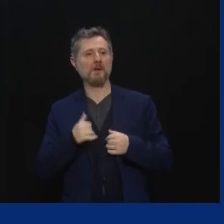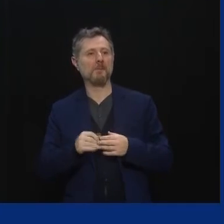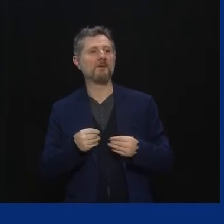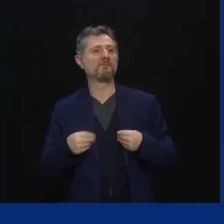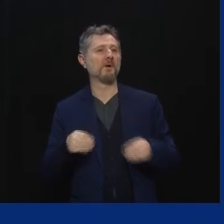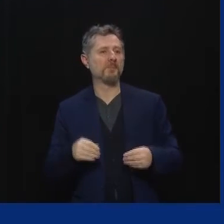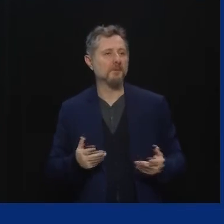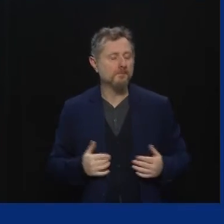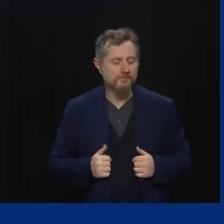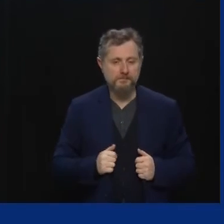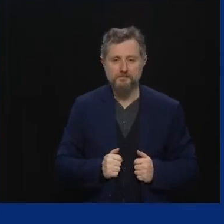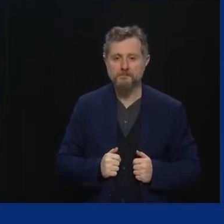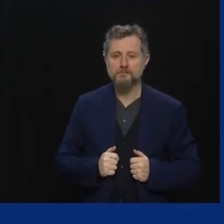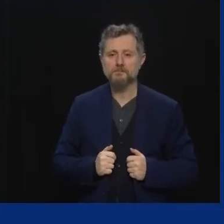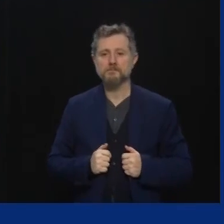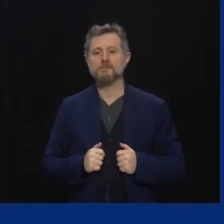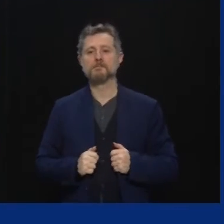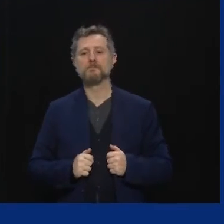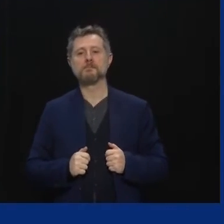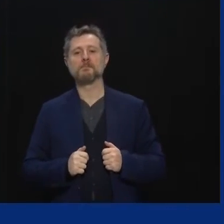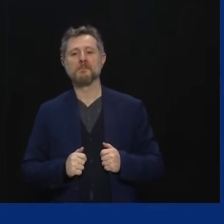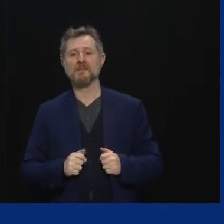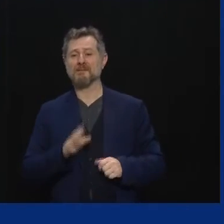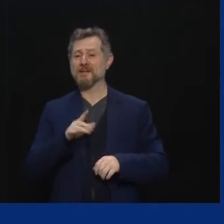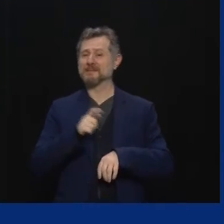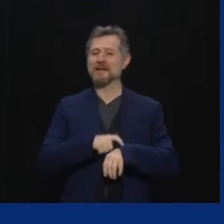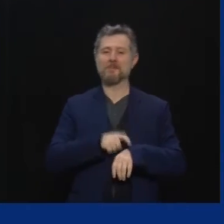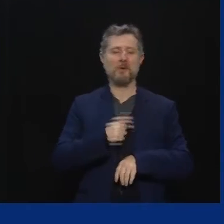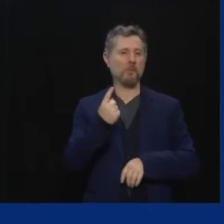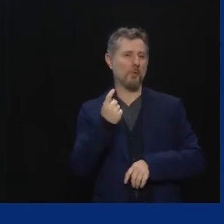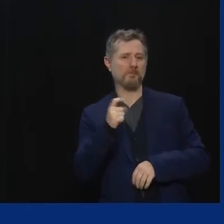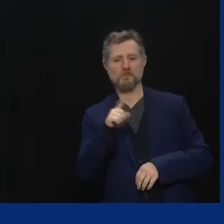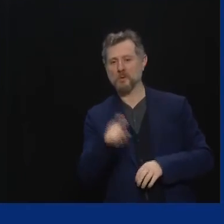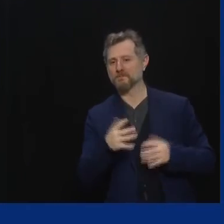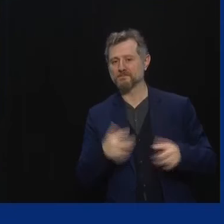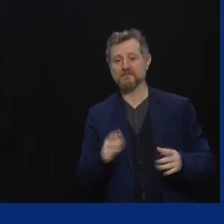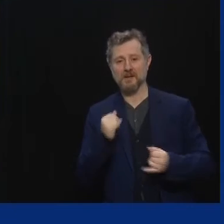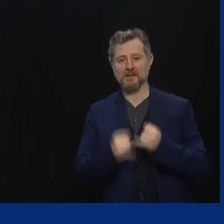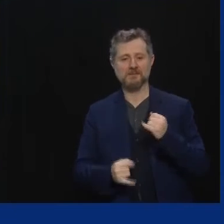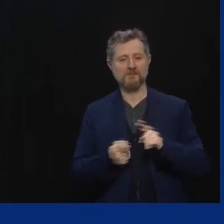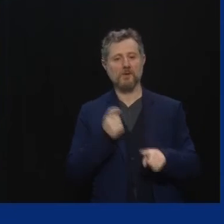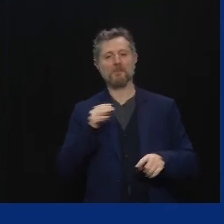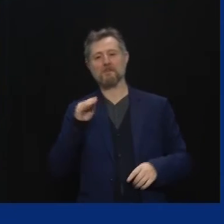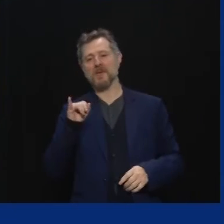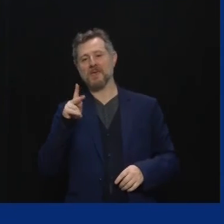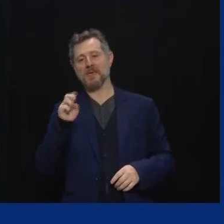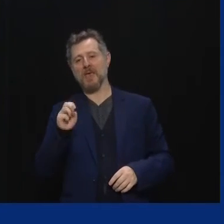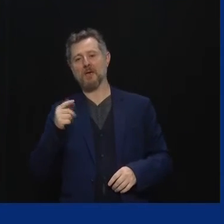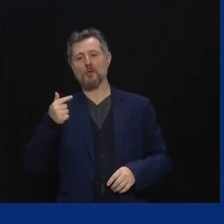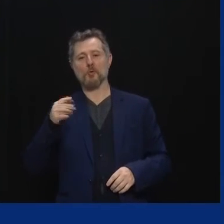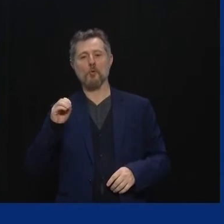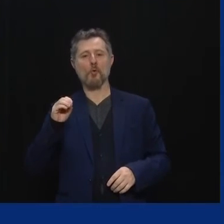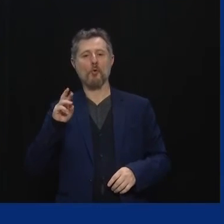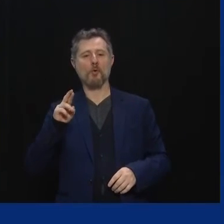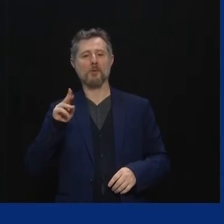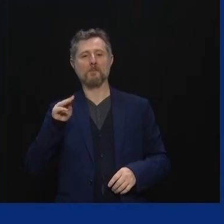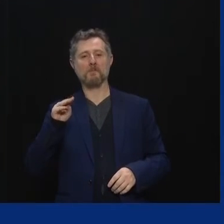Last one. We just have time for one more, Governor. Your final question comes from Mike Gormley of Newsday. Mike, your mic is